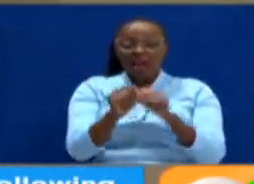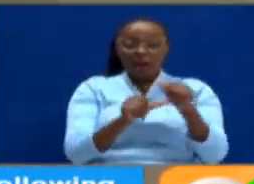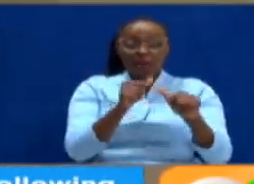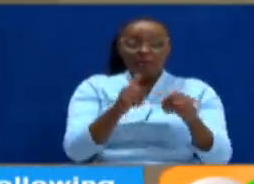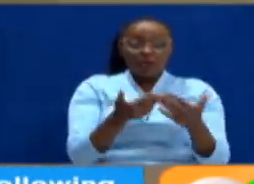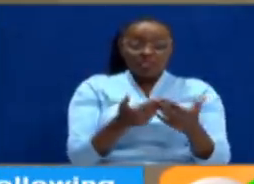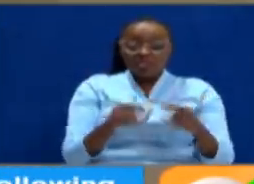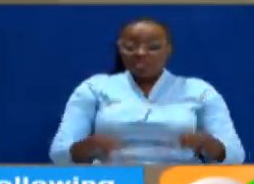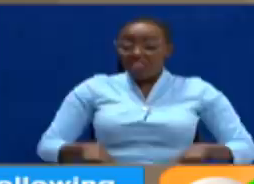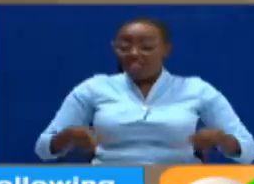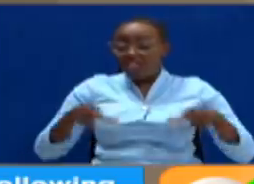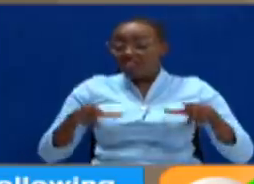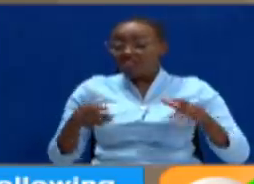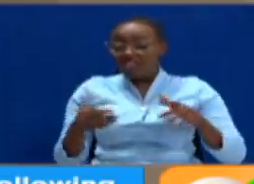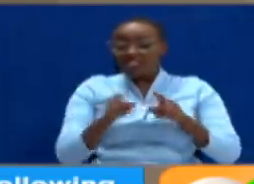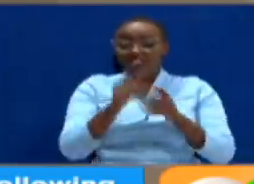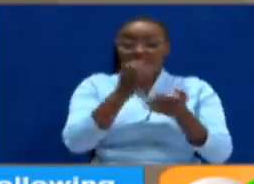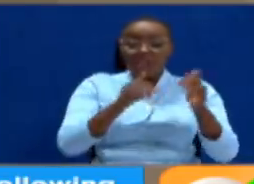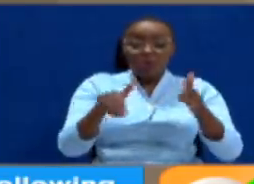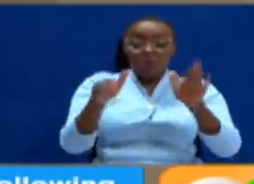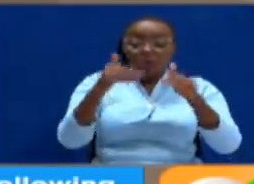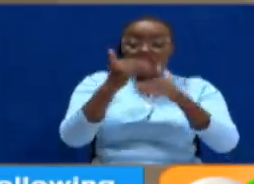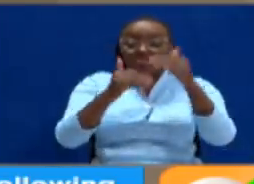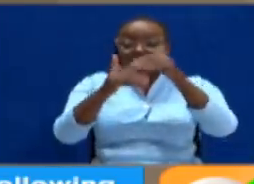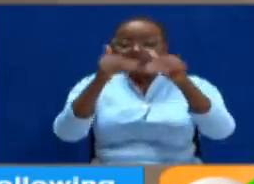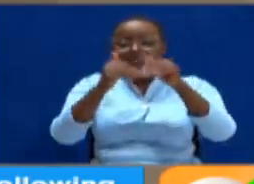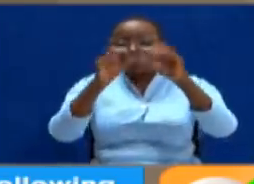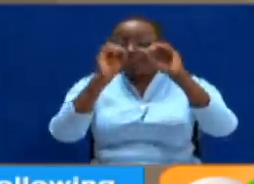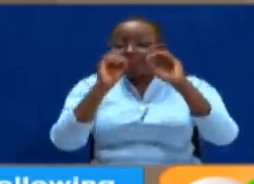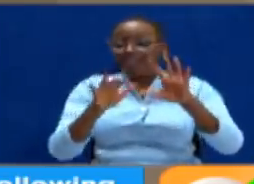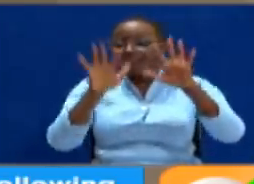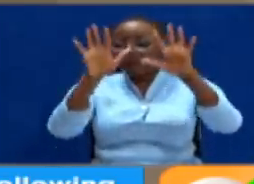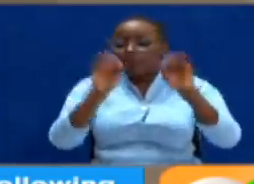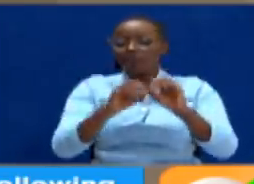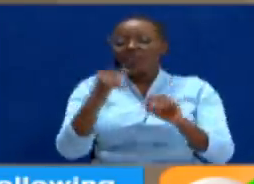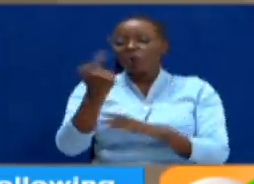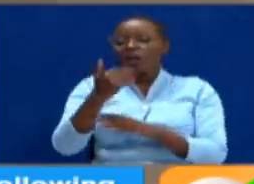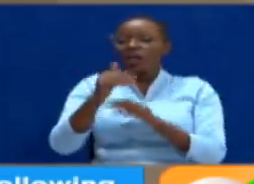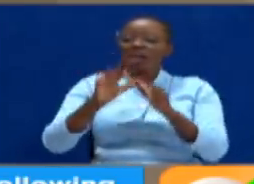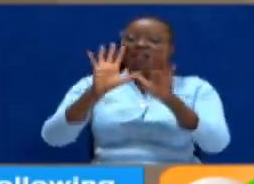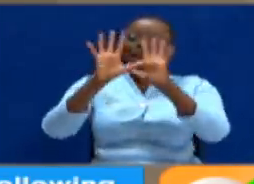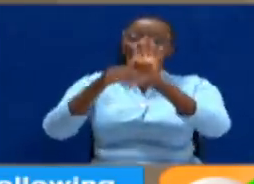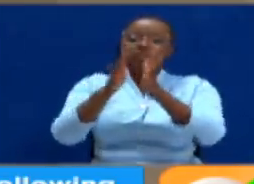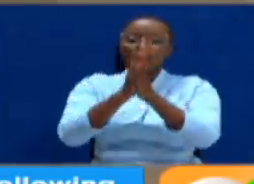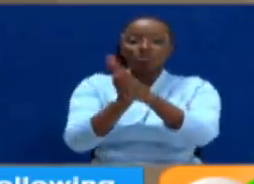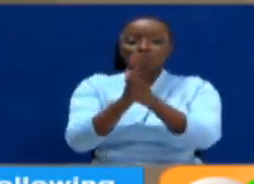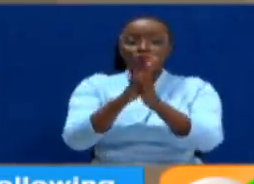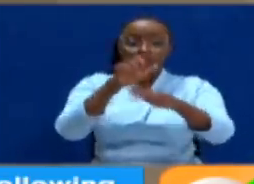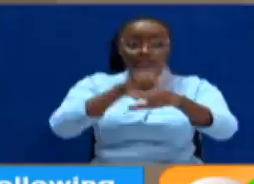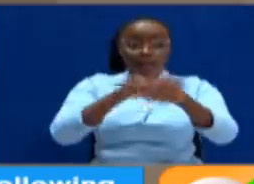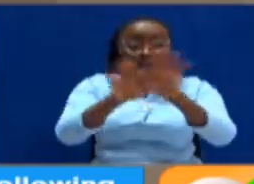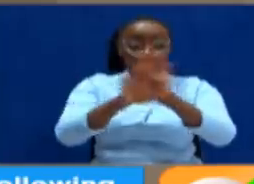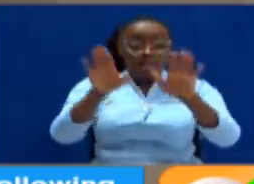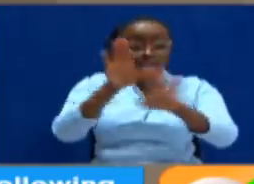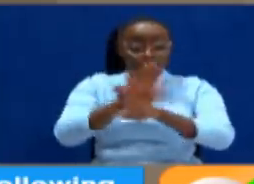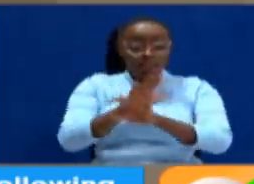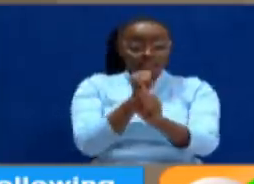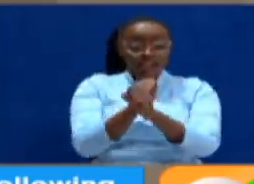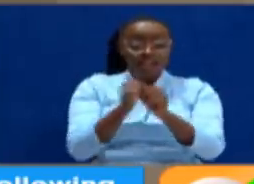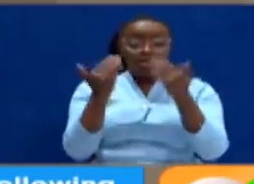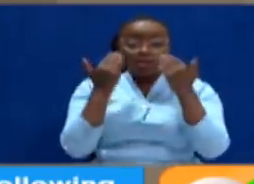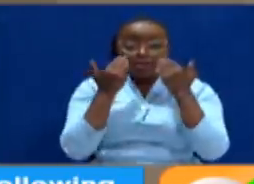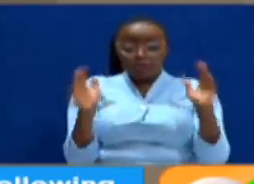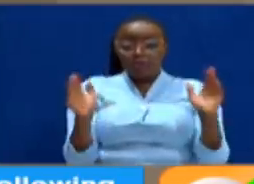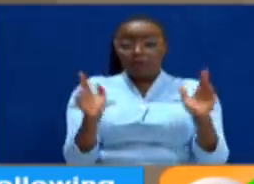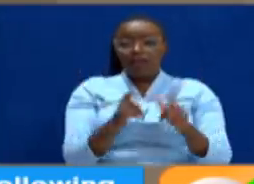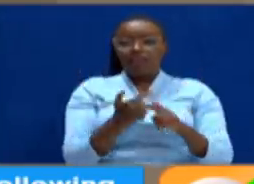of living, roads, infrastructure, all those things, ni stories abadai. And then once everything else is done,